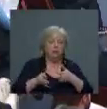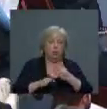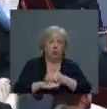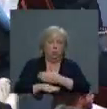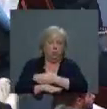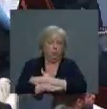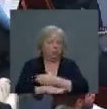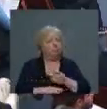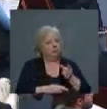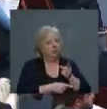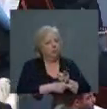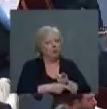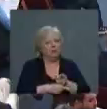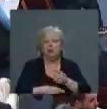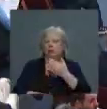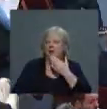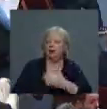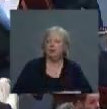Correct. Thank you.